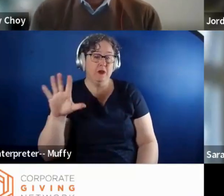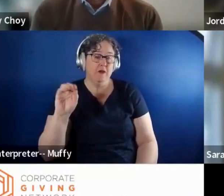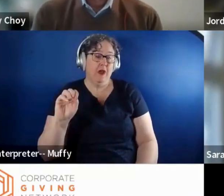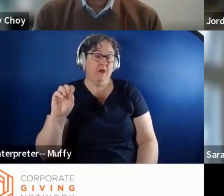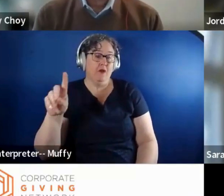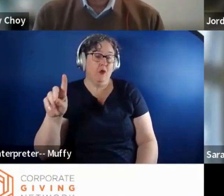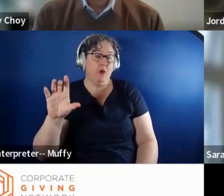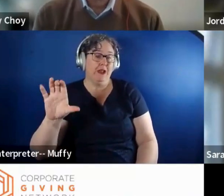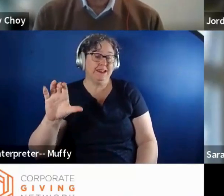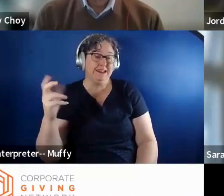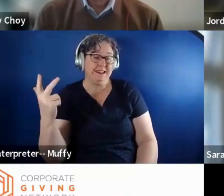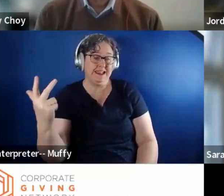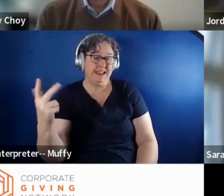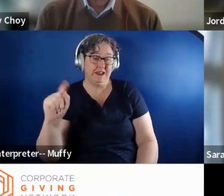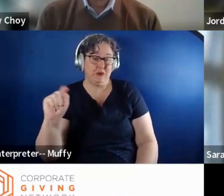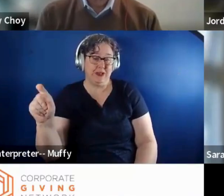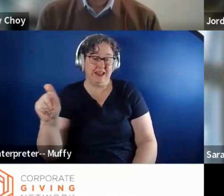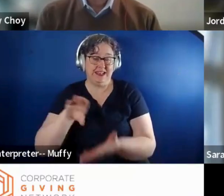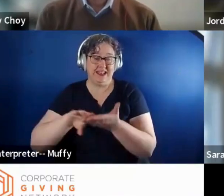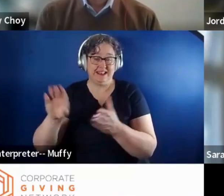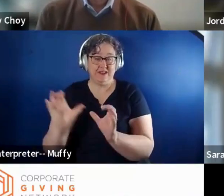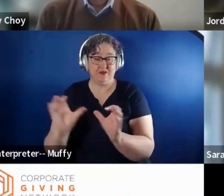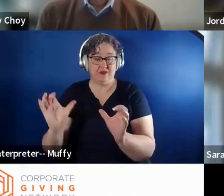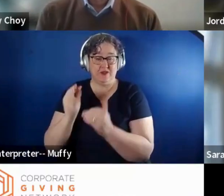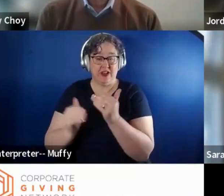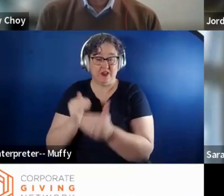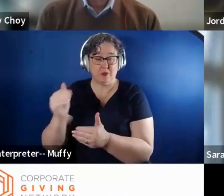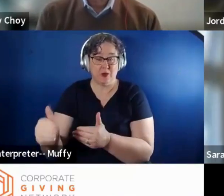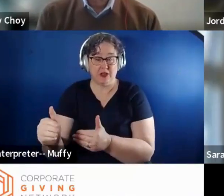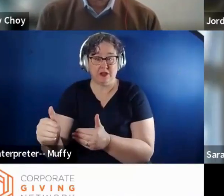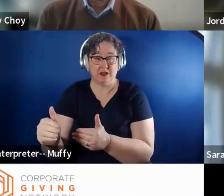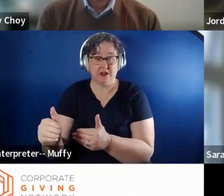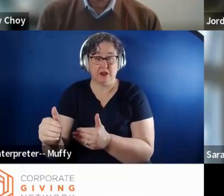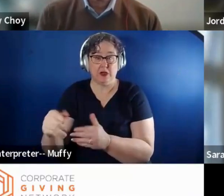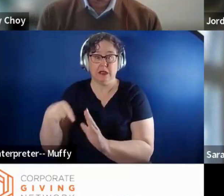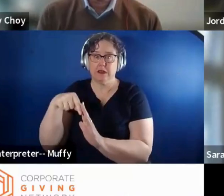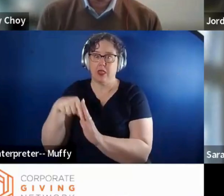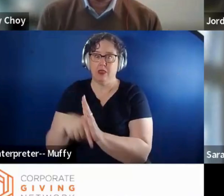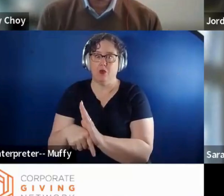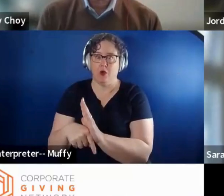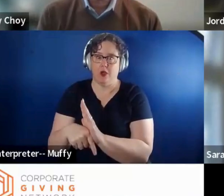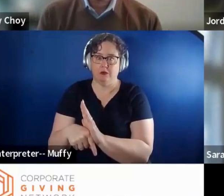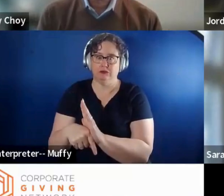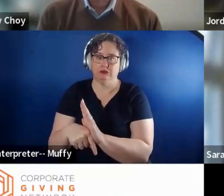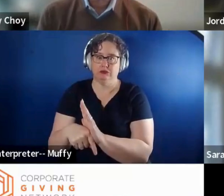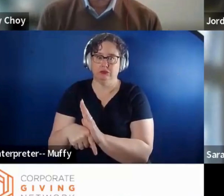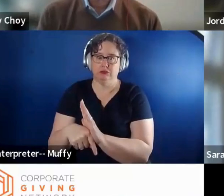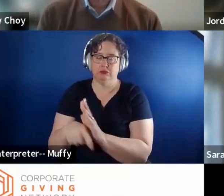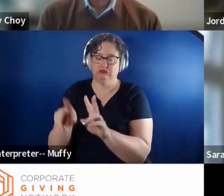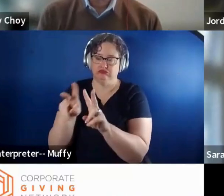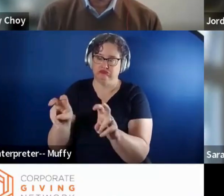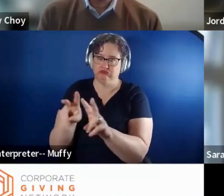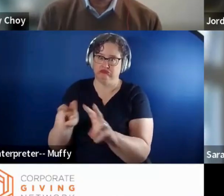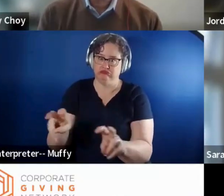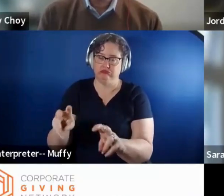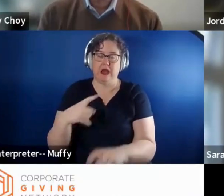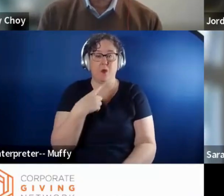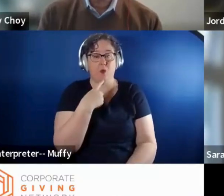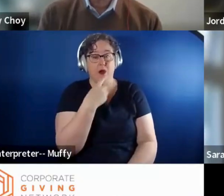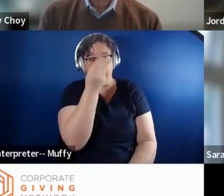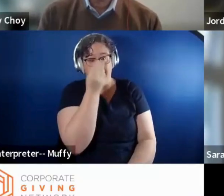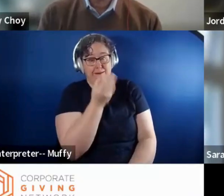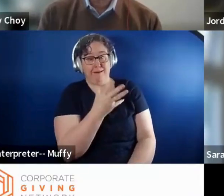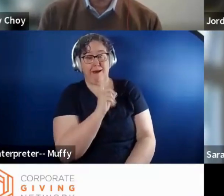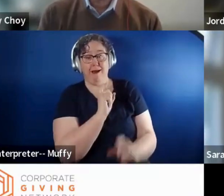501c3 tax exempt certification process, it's very thorough. And what it says to the donor, whether it's an